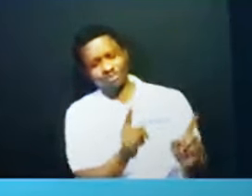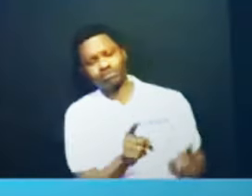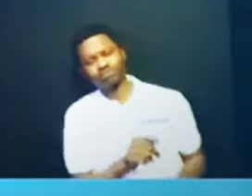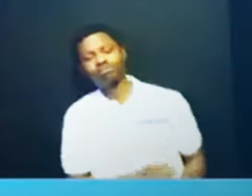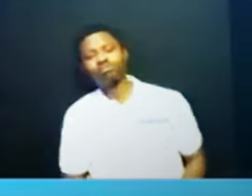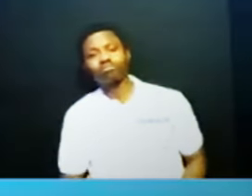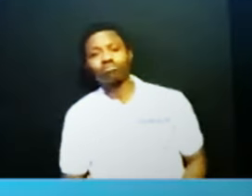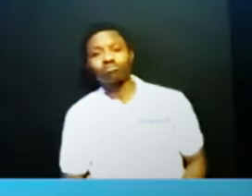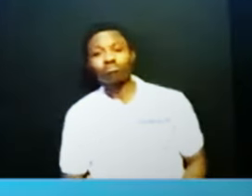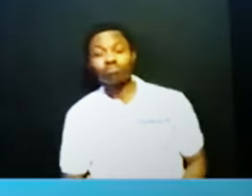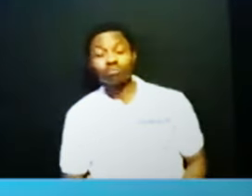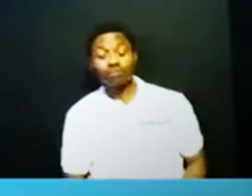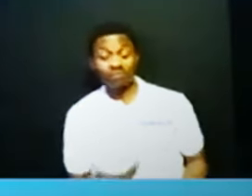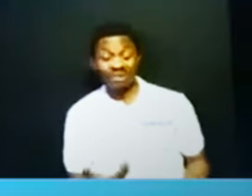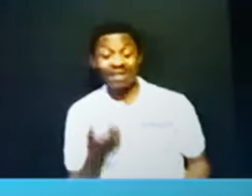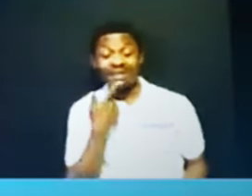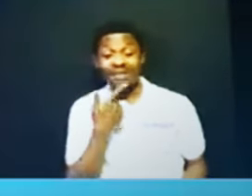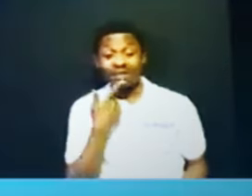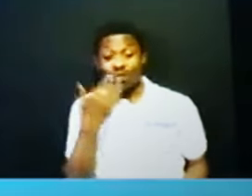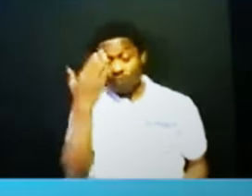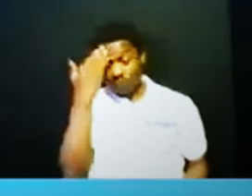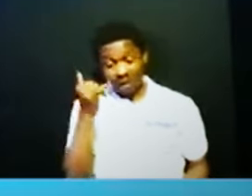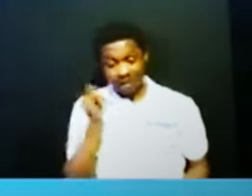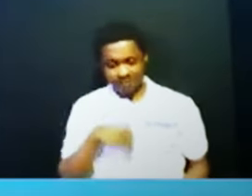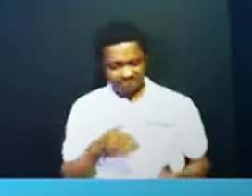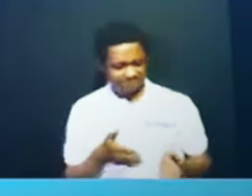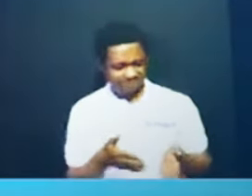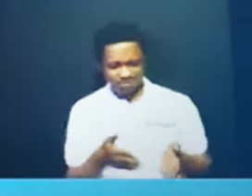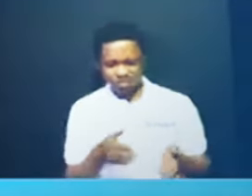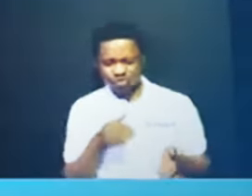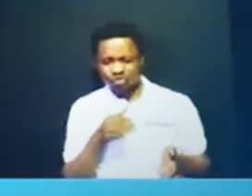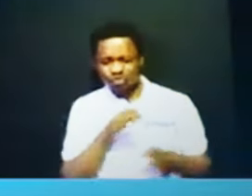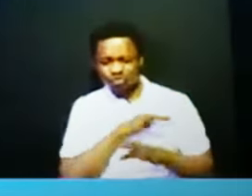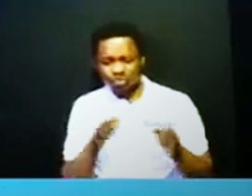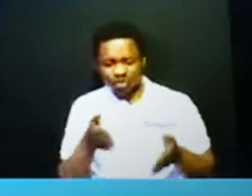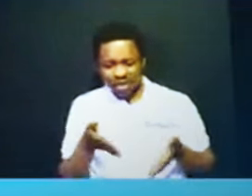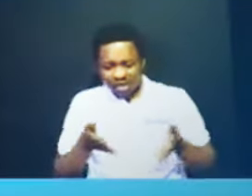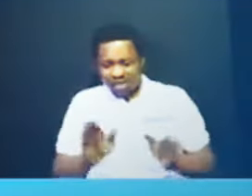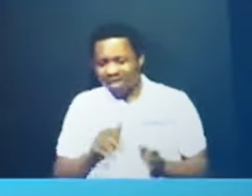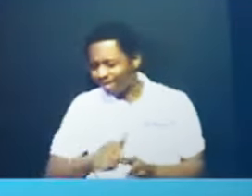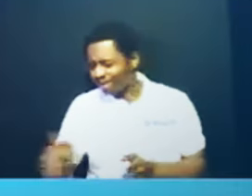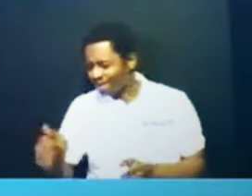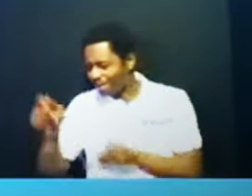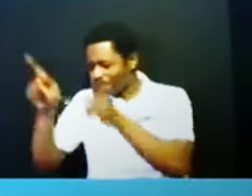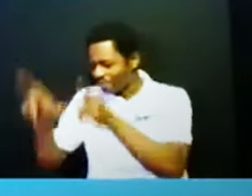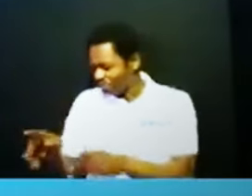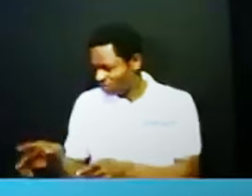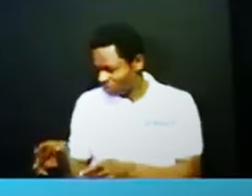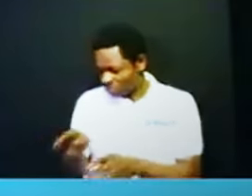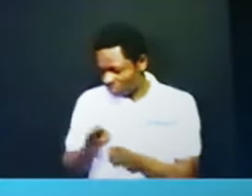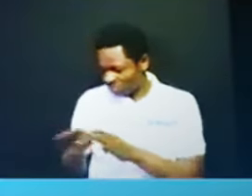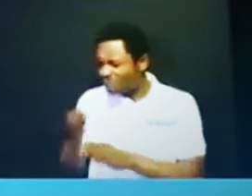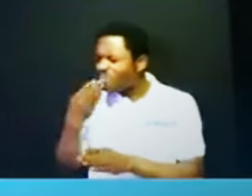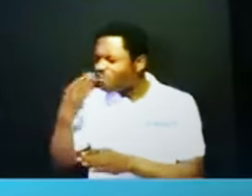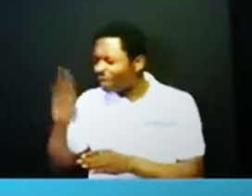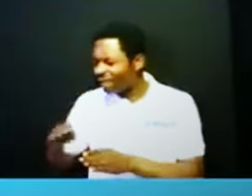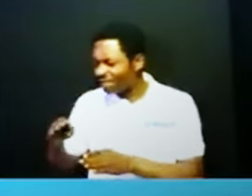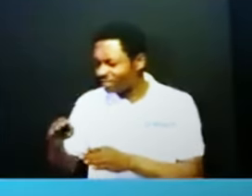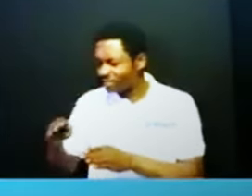said that why should we allow someone's ugly behavior to destroy your beautiful